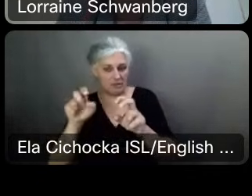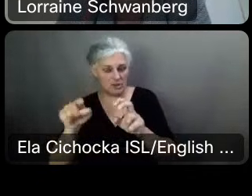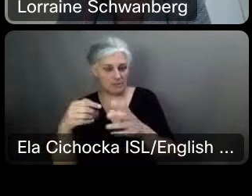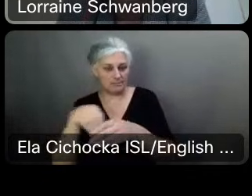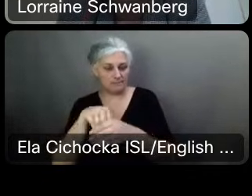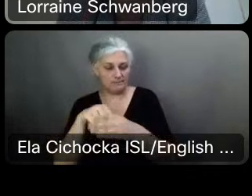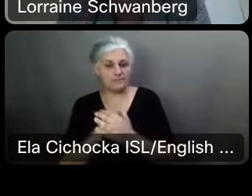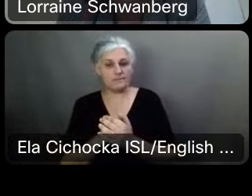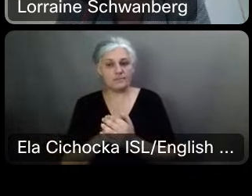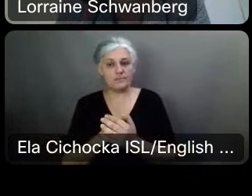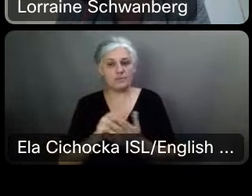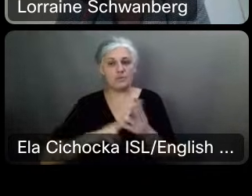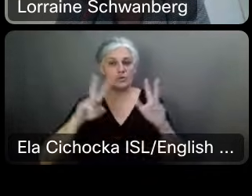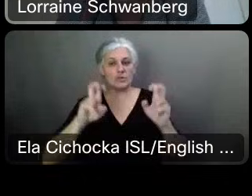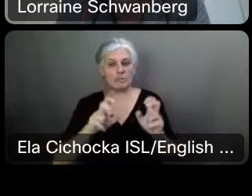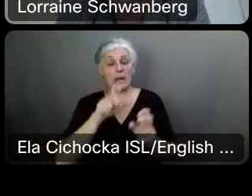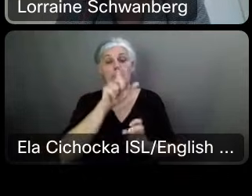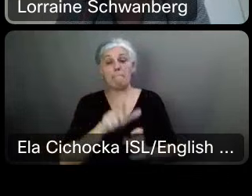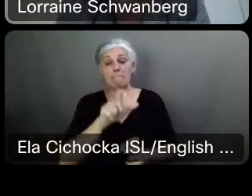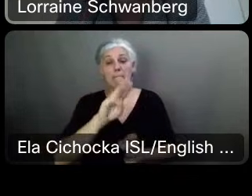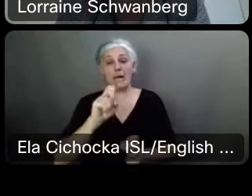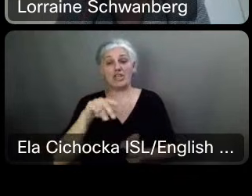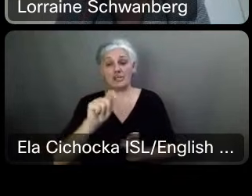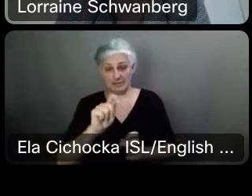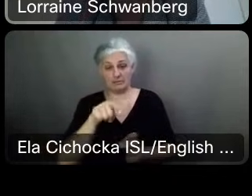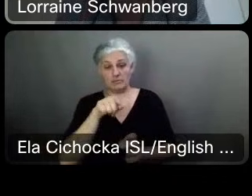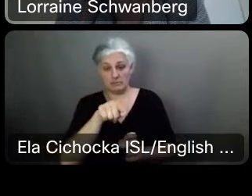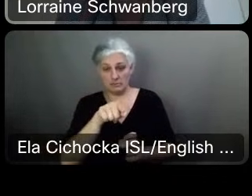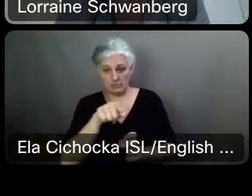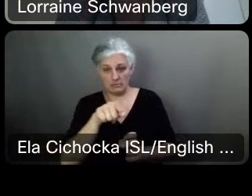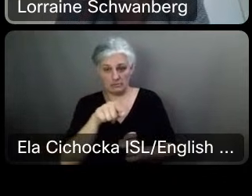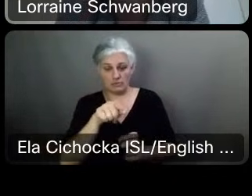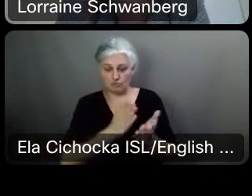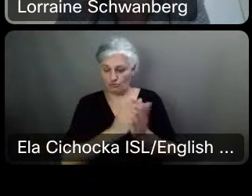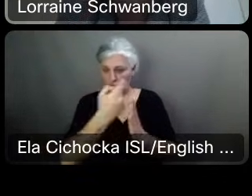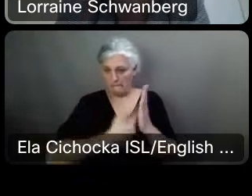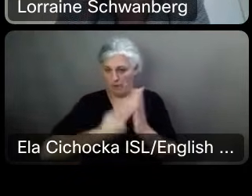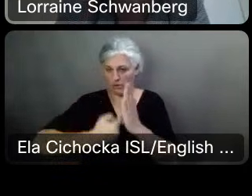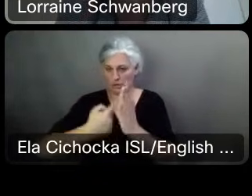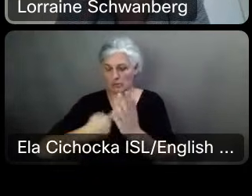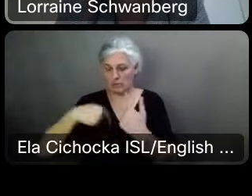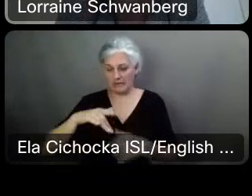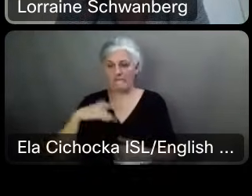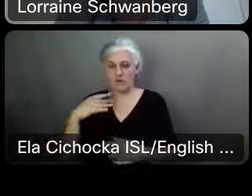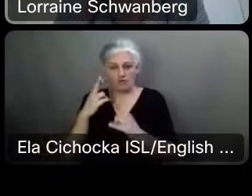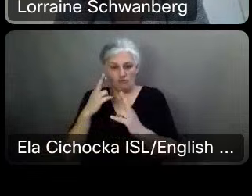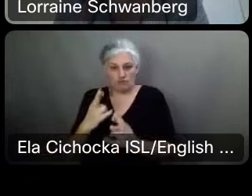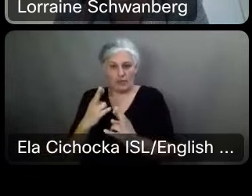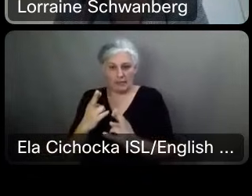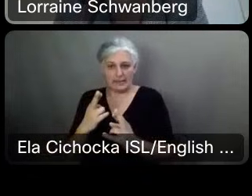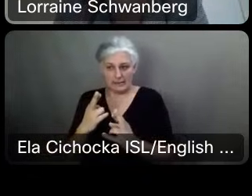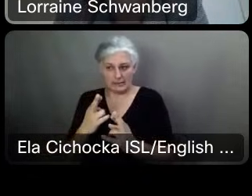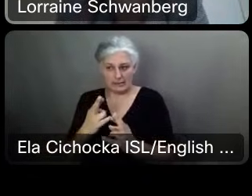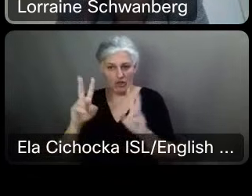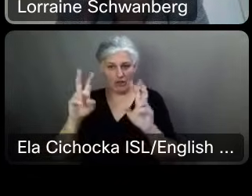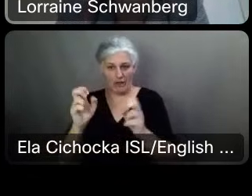term patient throughout the policy, and we know that is not quite the right term for a number of our service users,